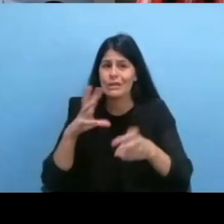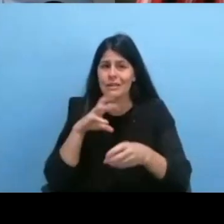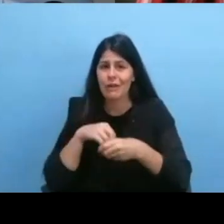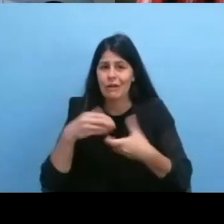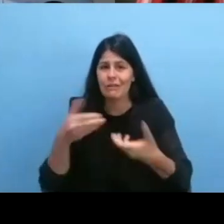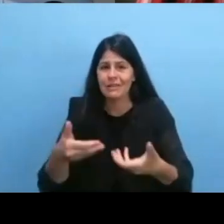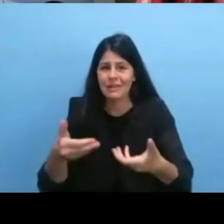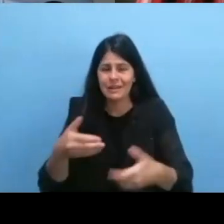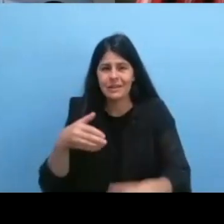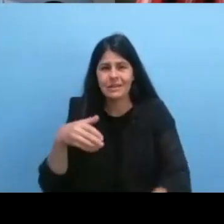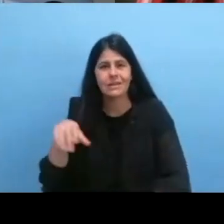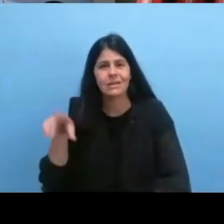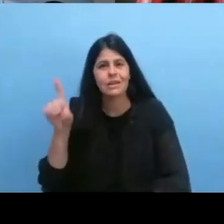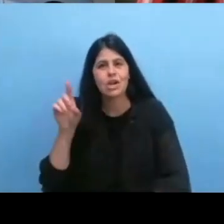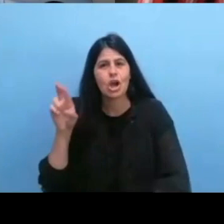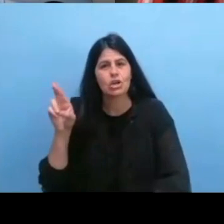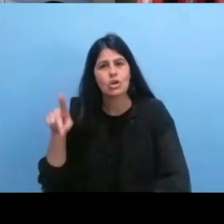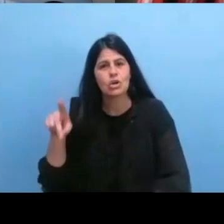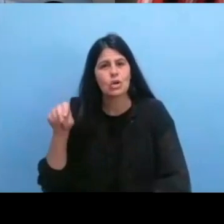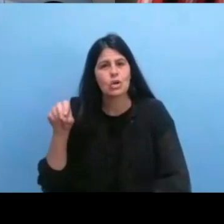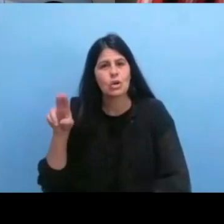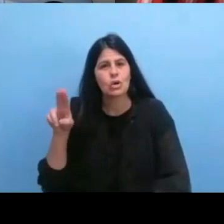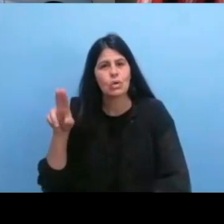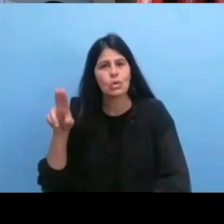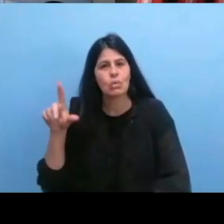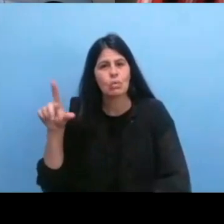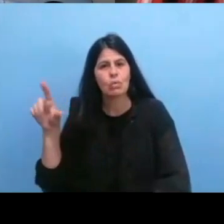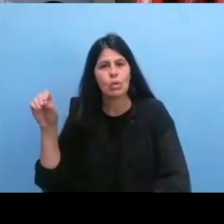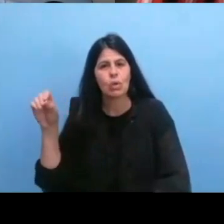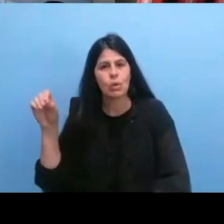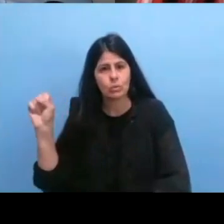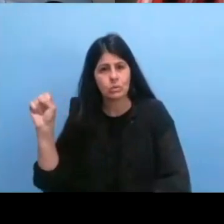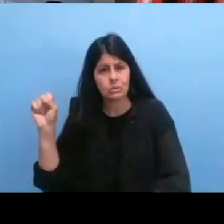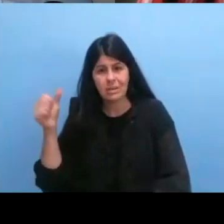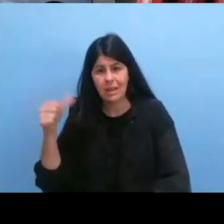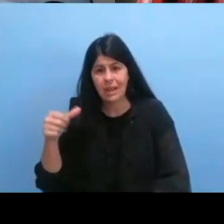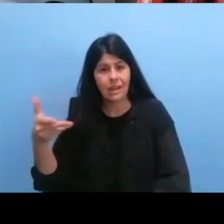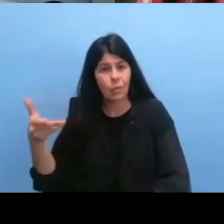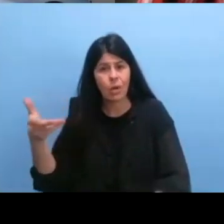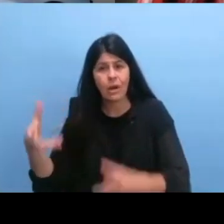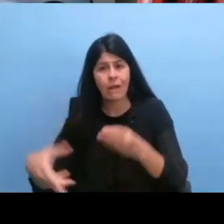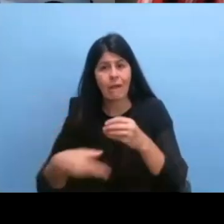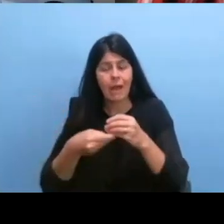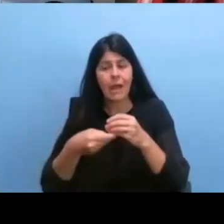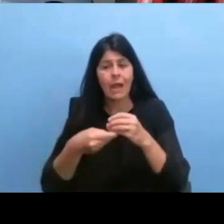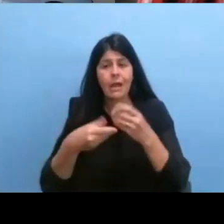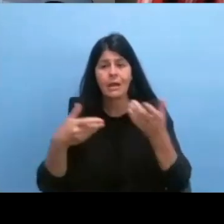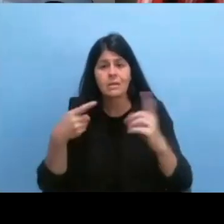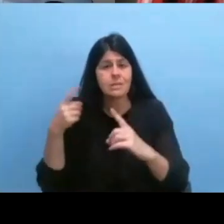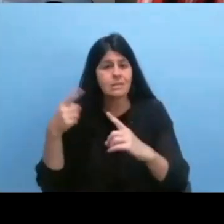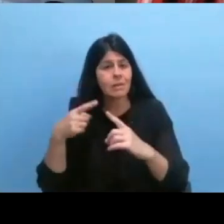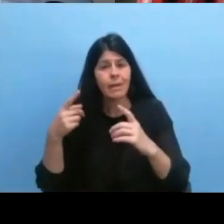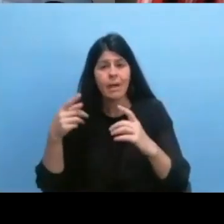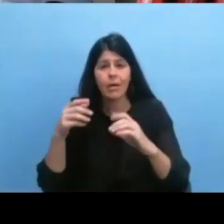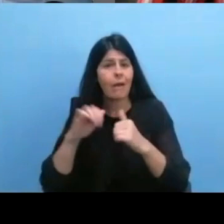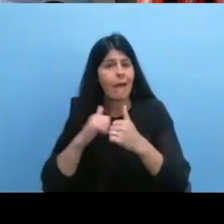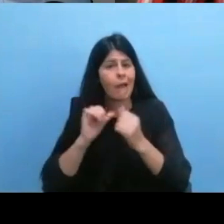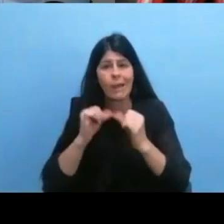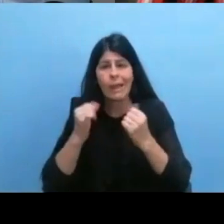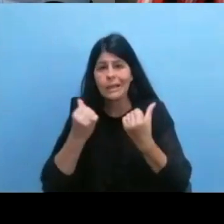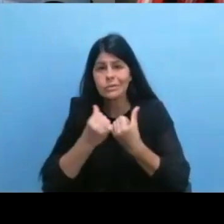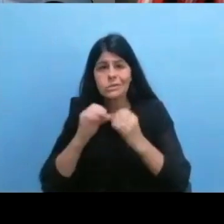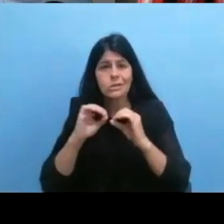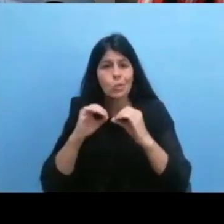Dr. Poullos, do you have anything to add, and specifically around if you have feedback on how agencies or organizations can